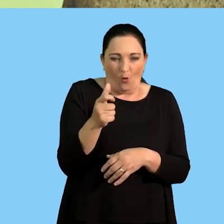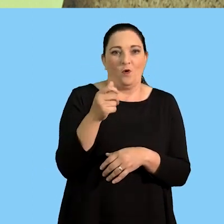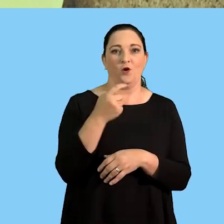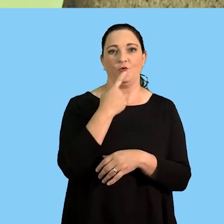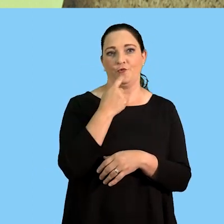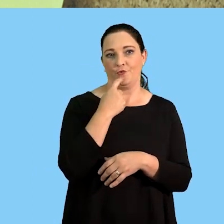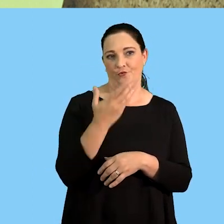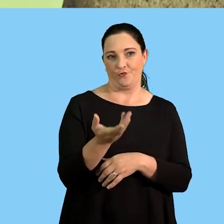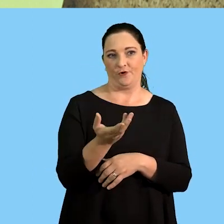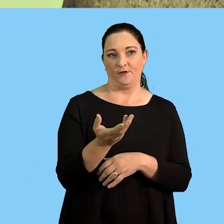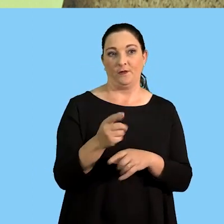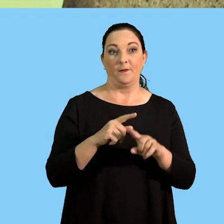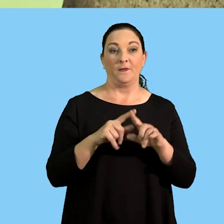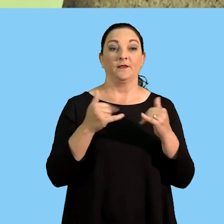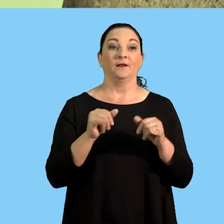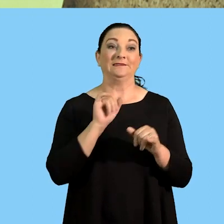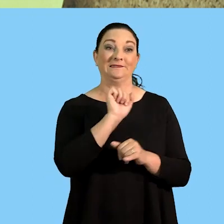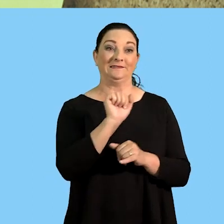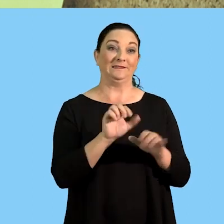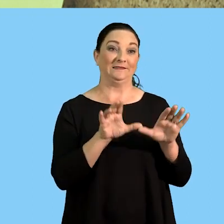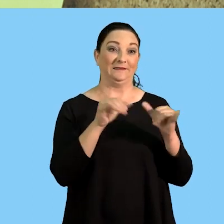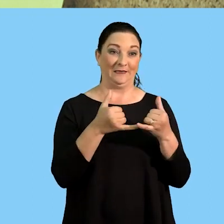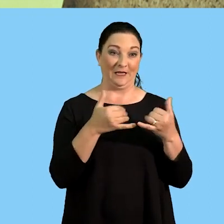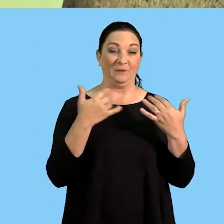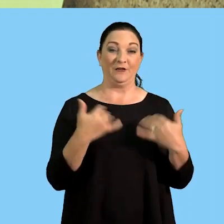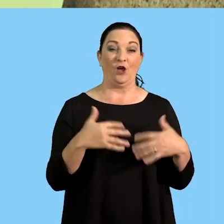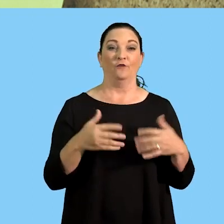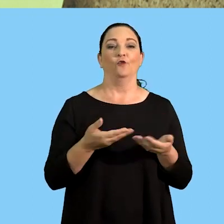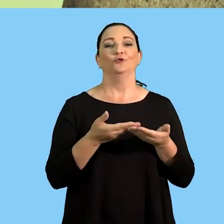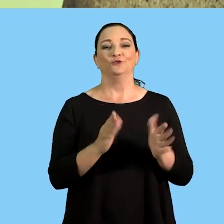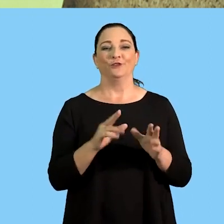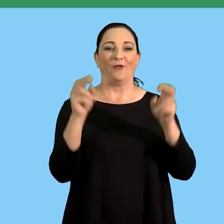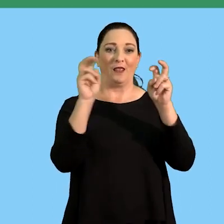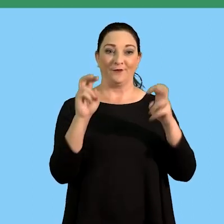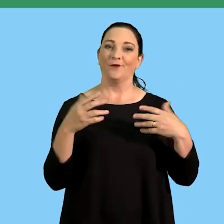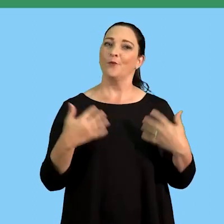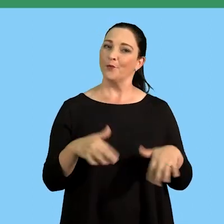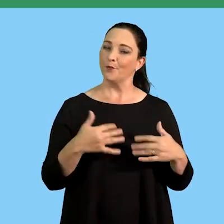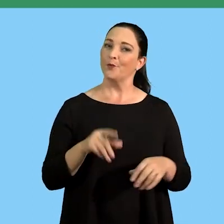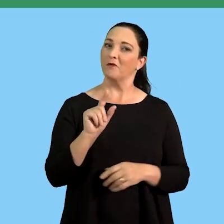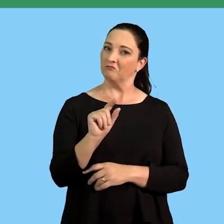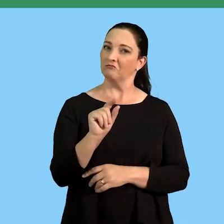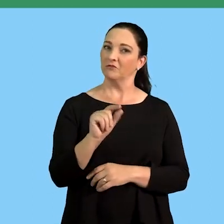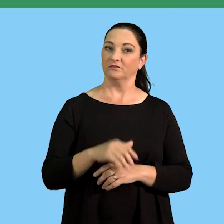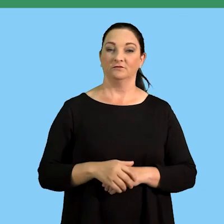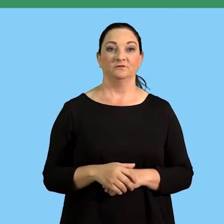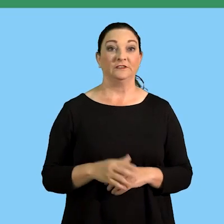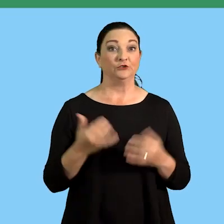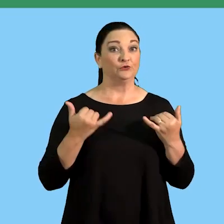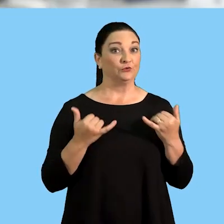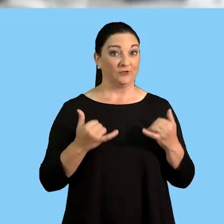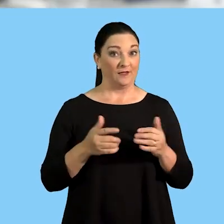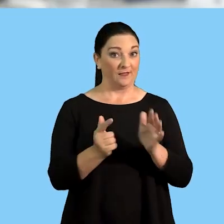to a company called the General Electric. Now, isn't that interesting? In